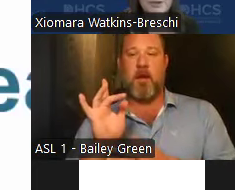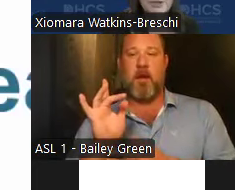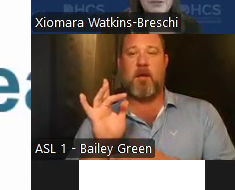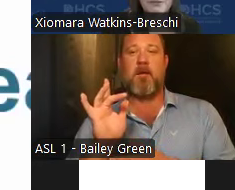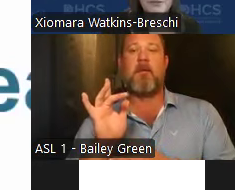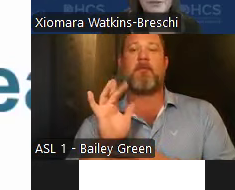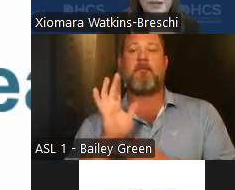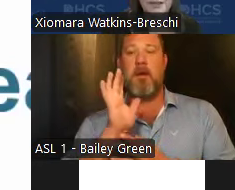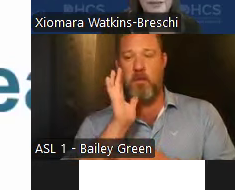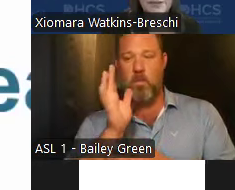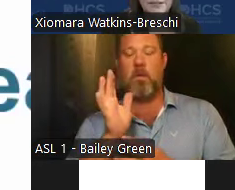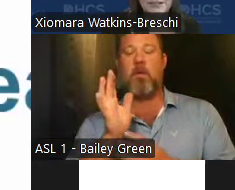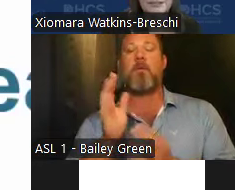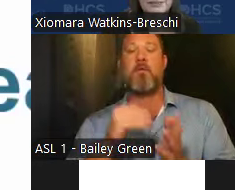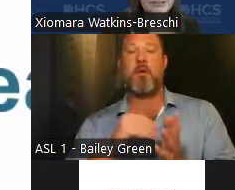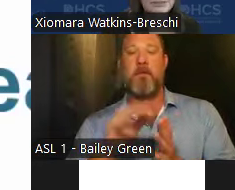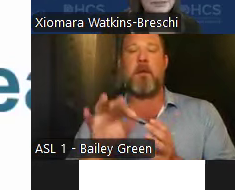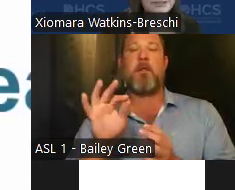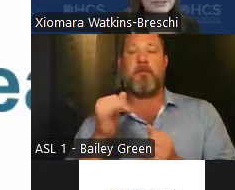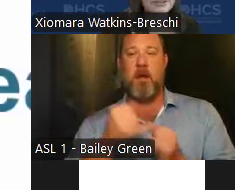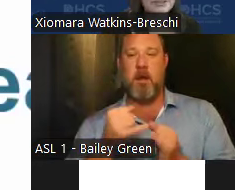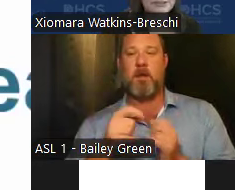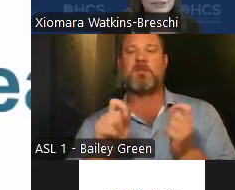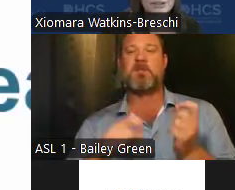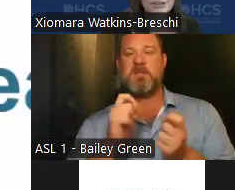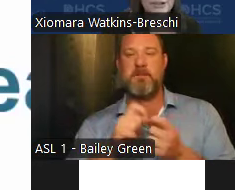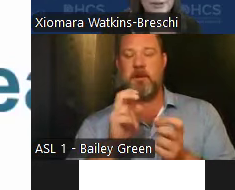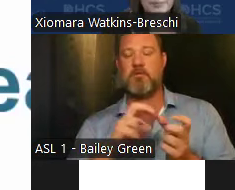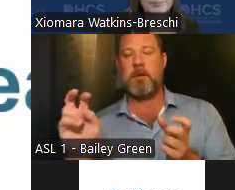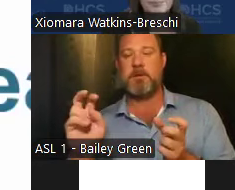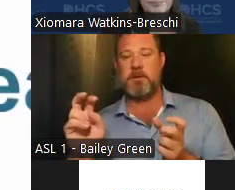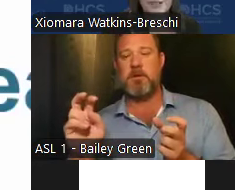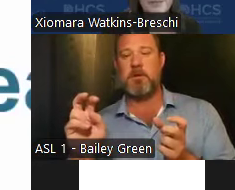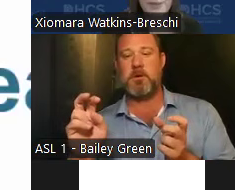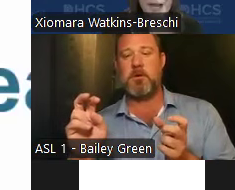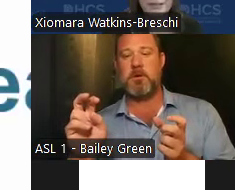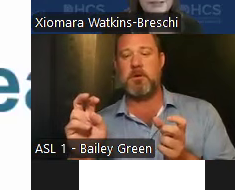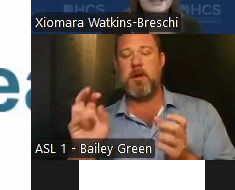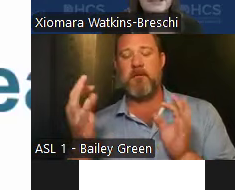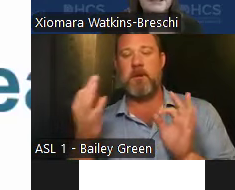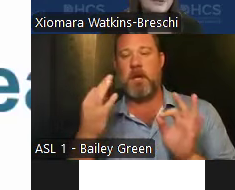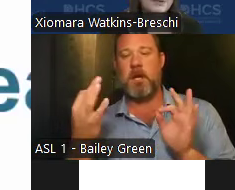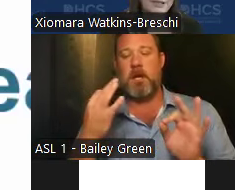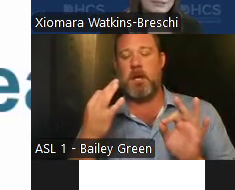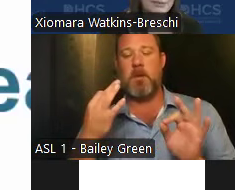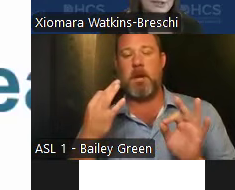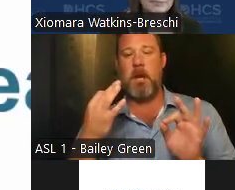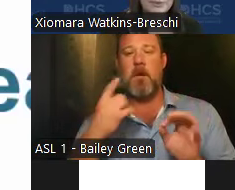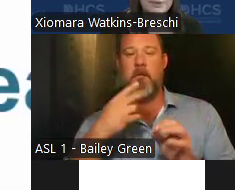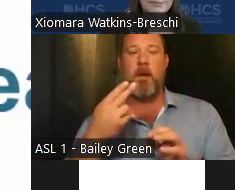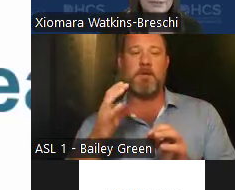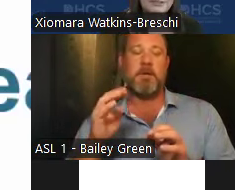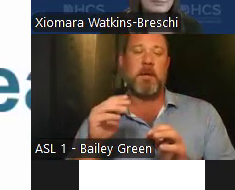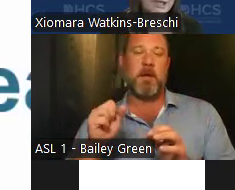we will be refining and finalizing specific transition and feedback for